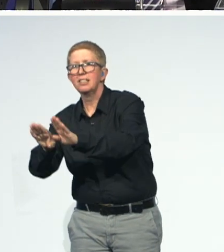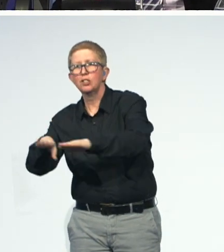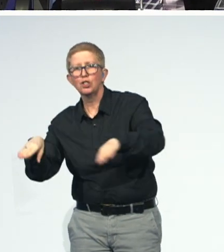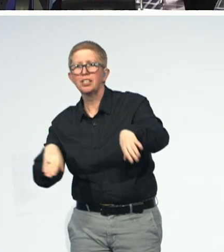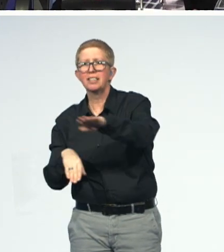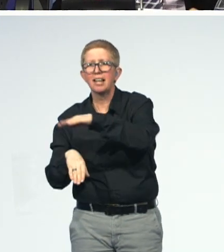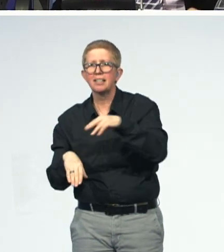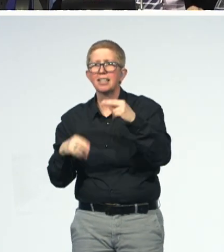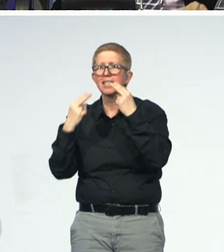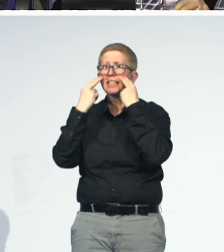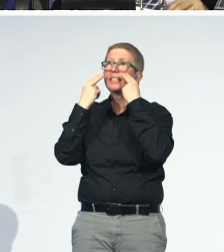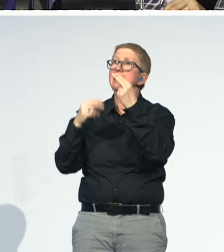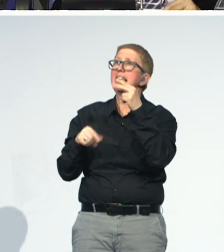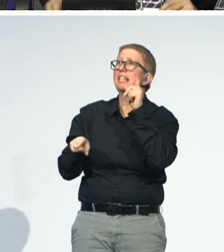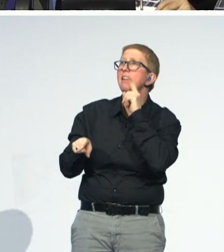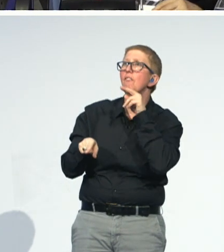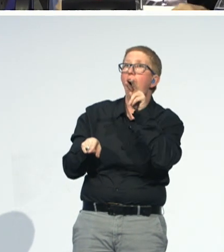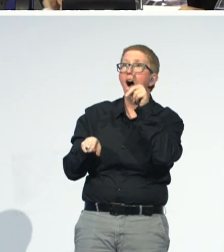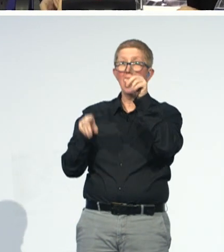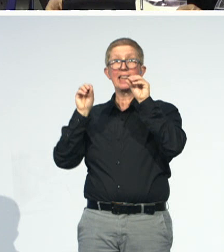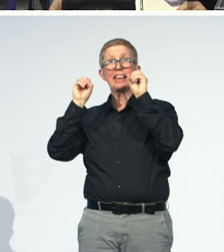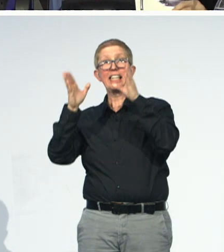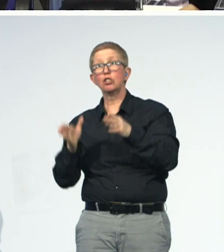hearing inclusion can be achieved.